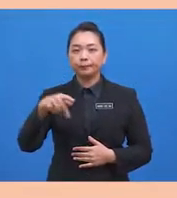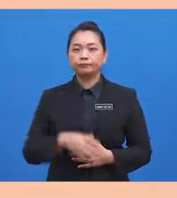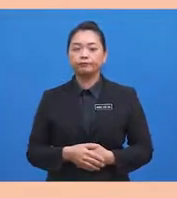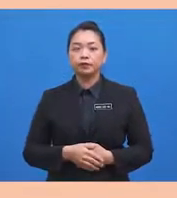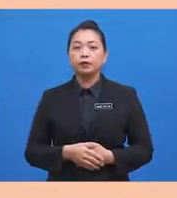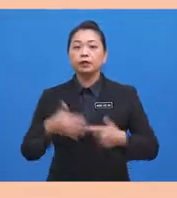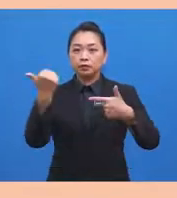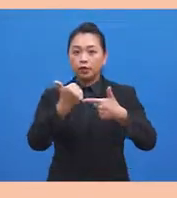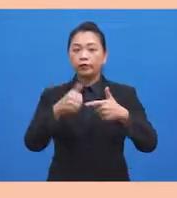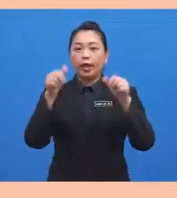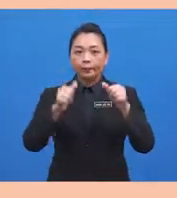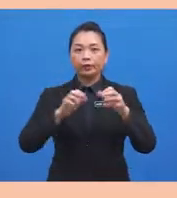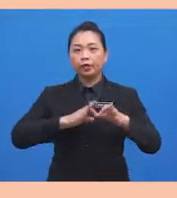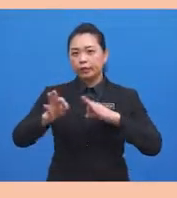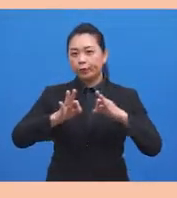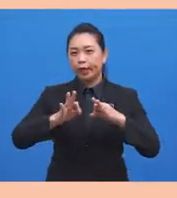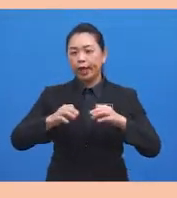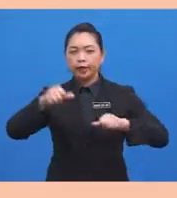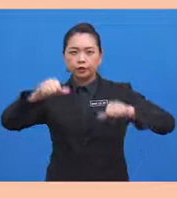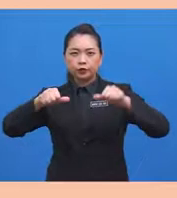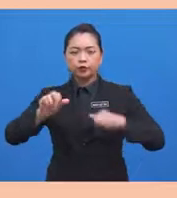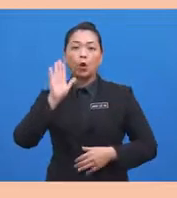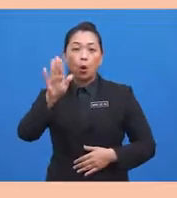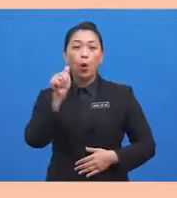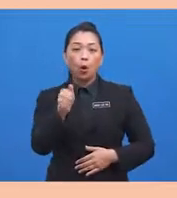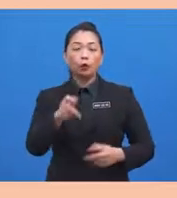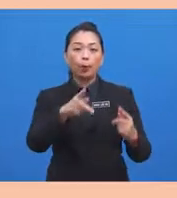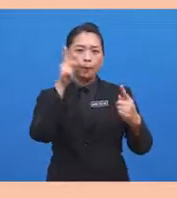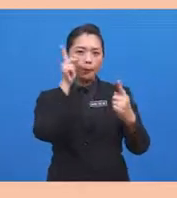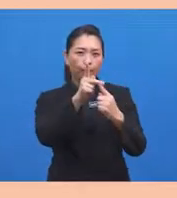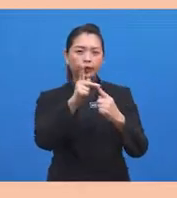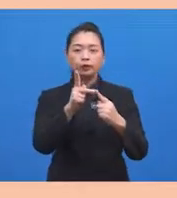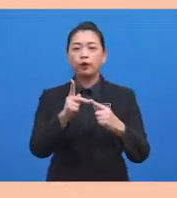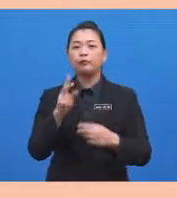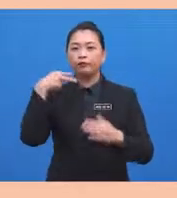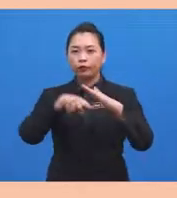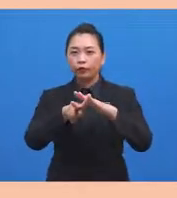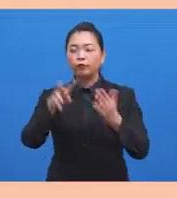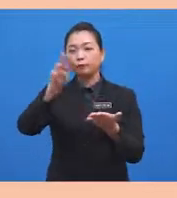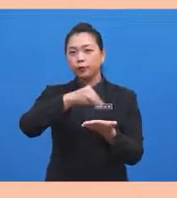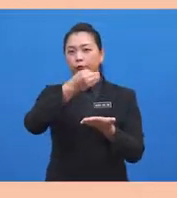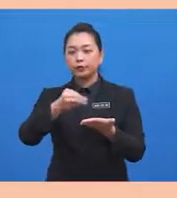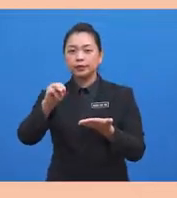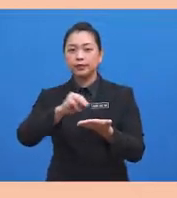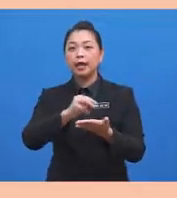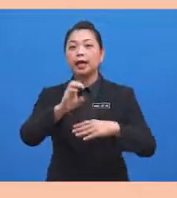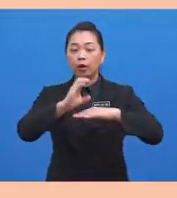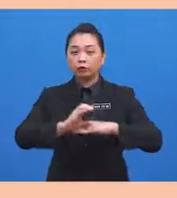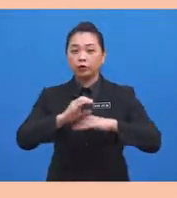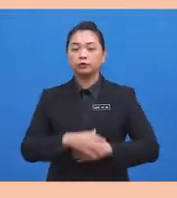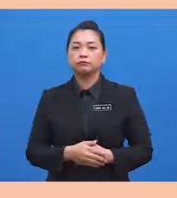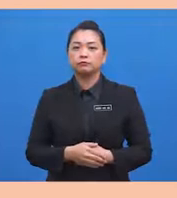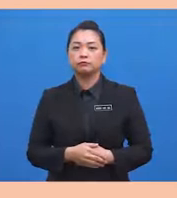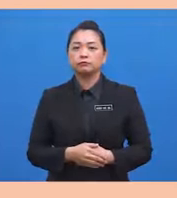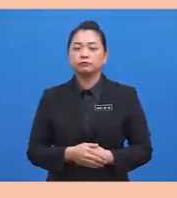you'll be able to explain and justify your own point of view about music culture. But what can you do by the end of